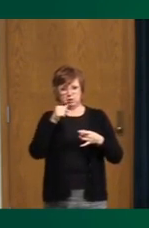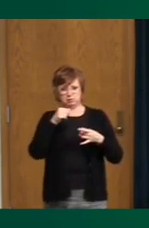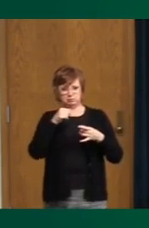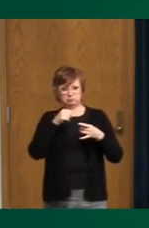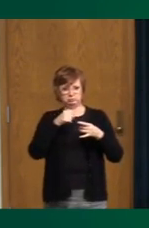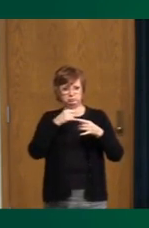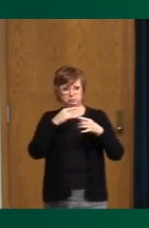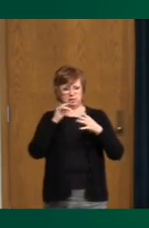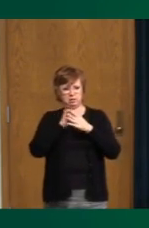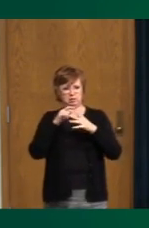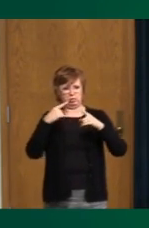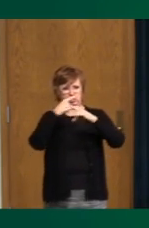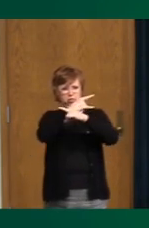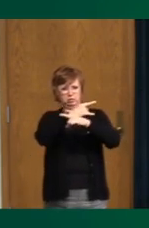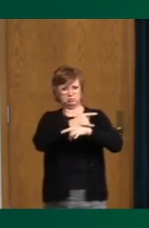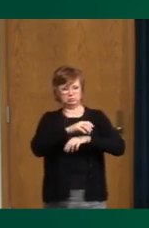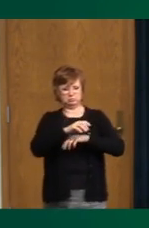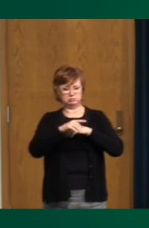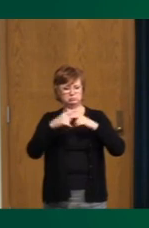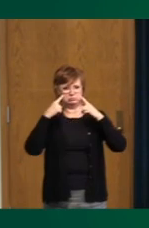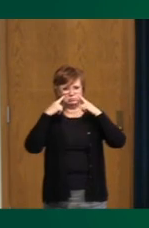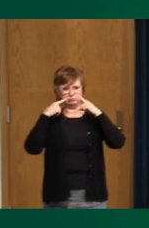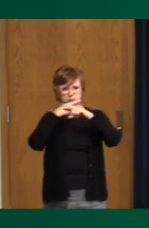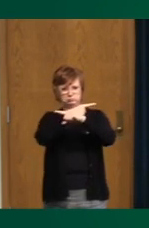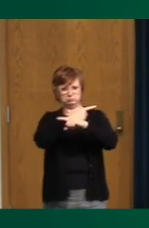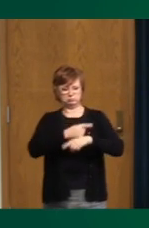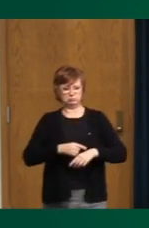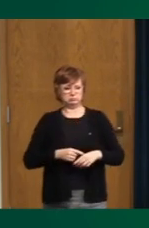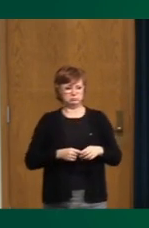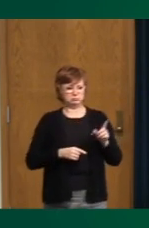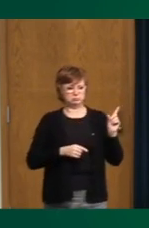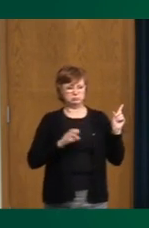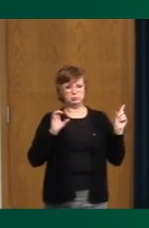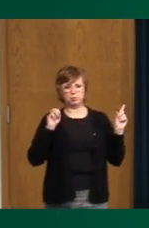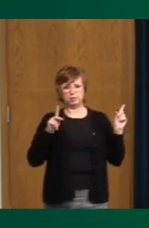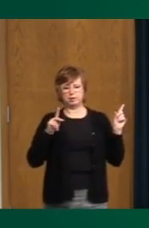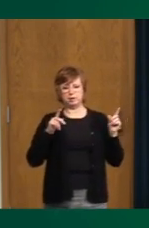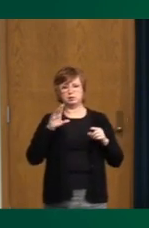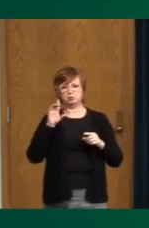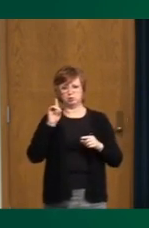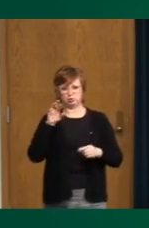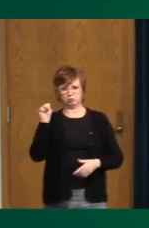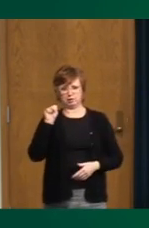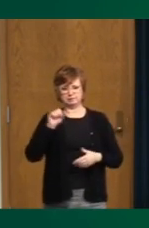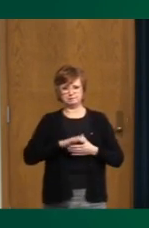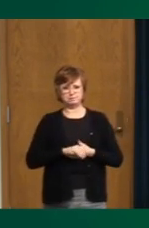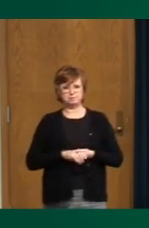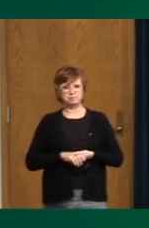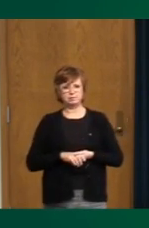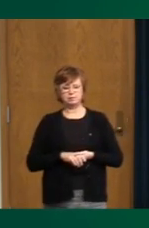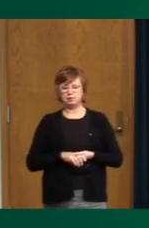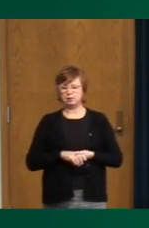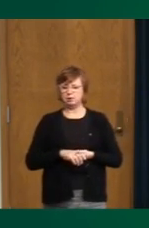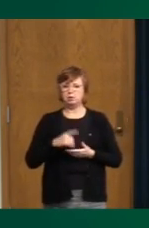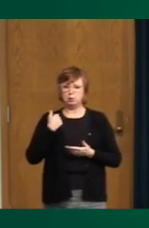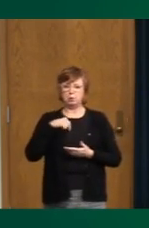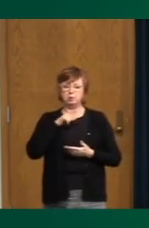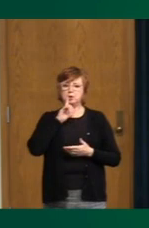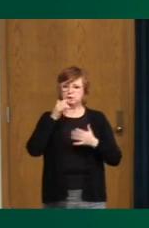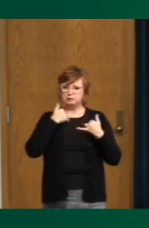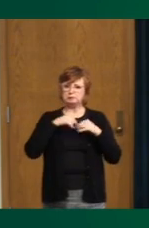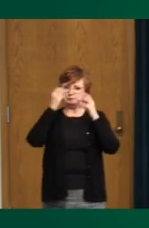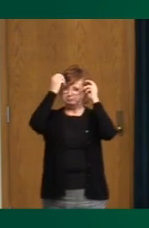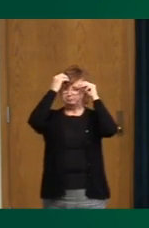Yeah, so I think I'll start by saying that absolutely nothing is off the table. And so all those things are going to be considered in terms of